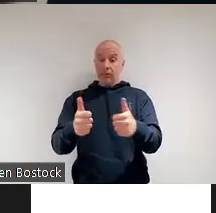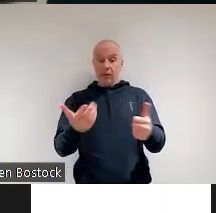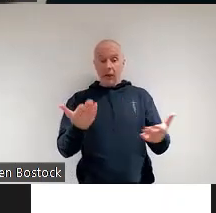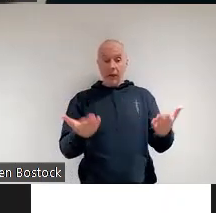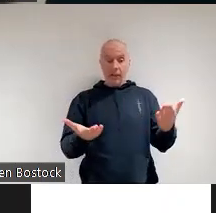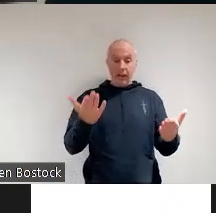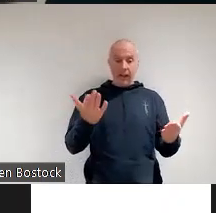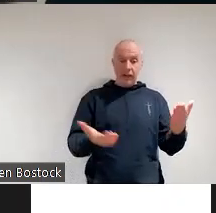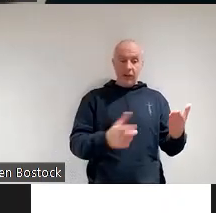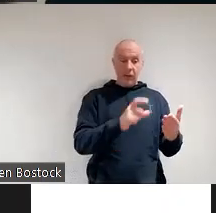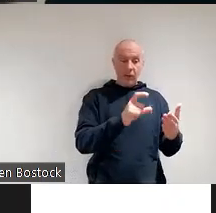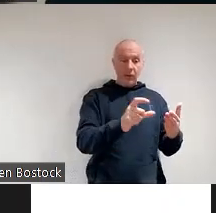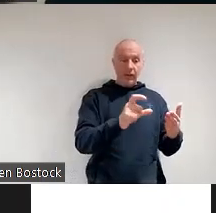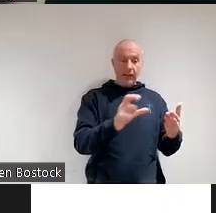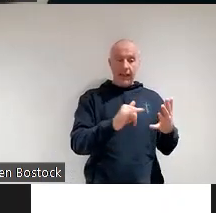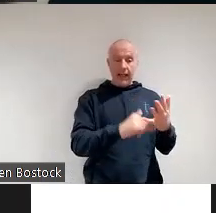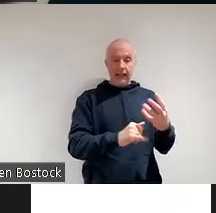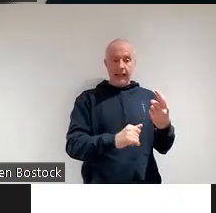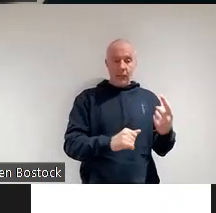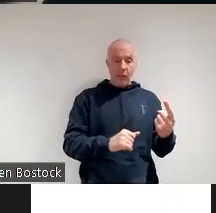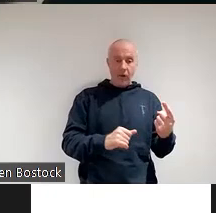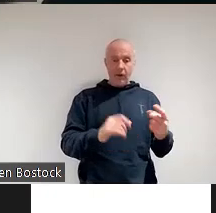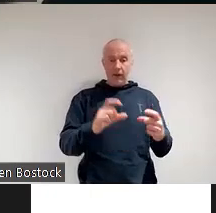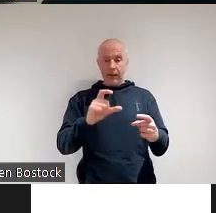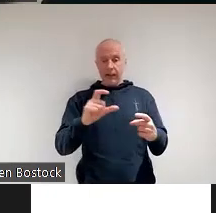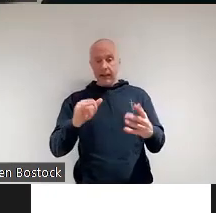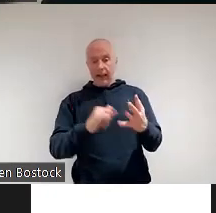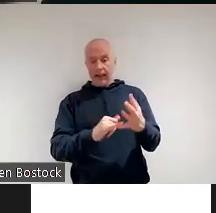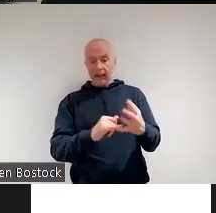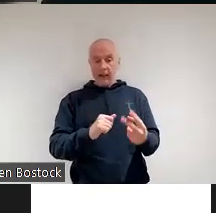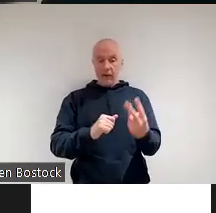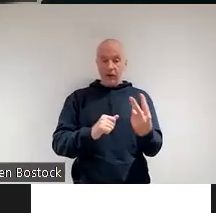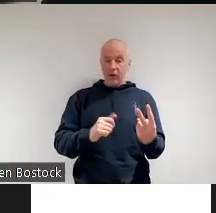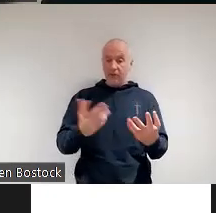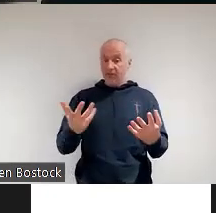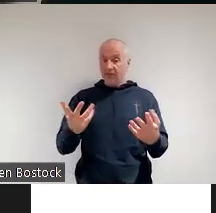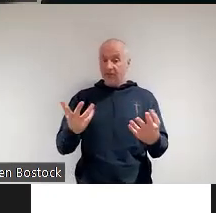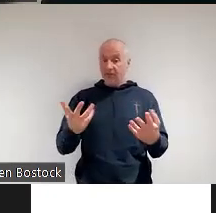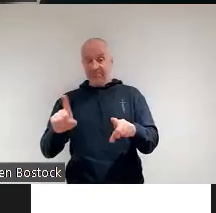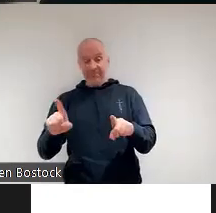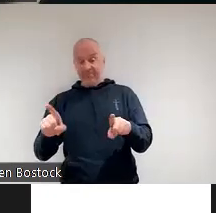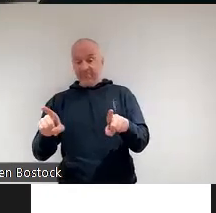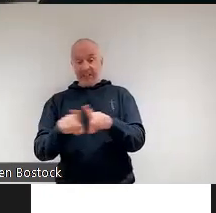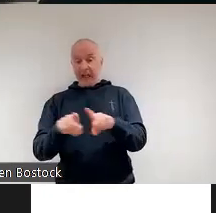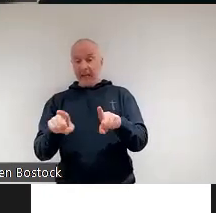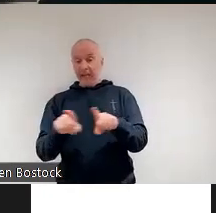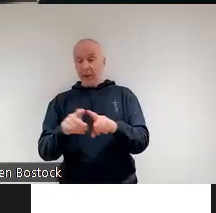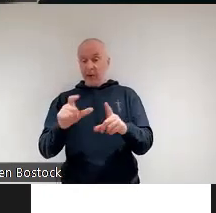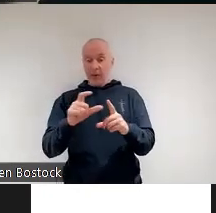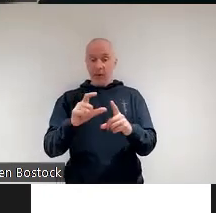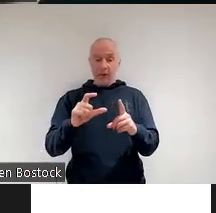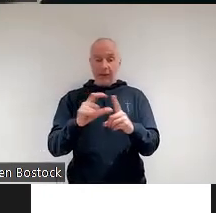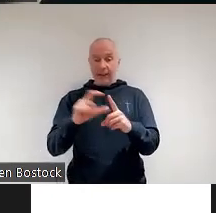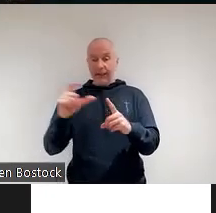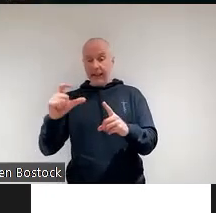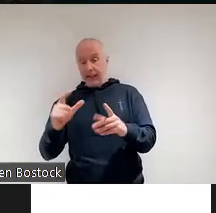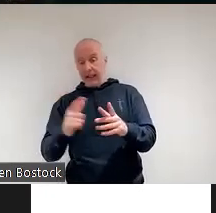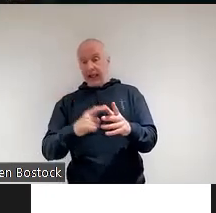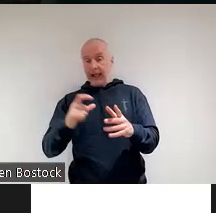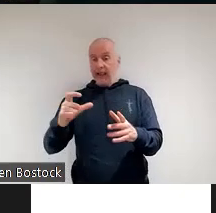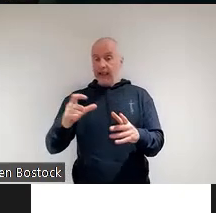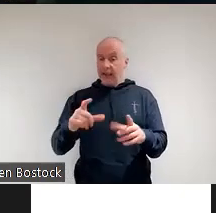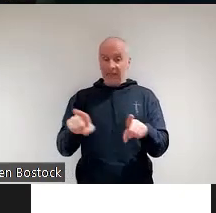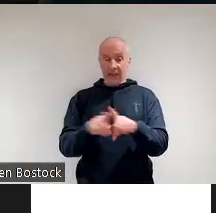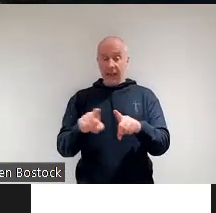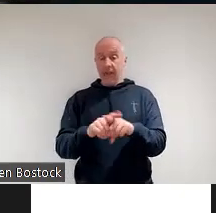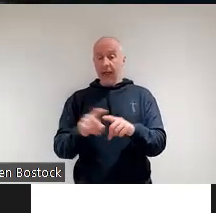CCS1 and CCS2. It's exactly the same, no matter whether you use it for DC and AC. It's lighter as well. But